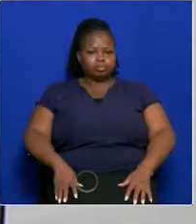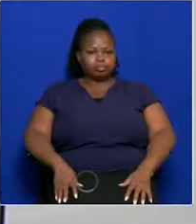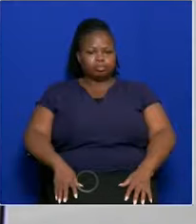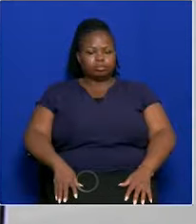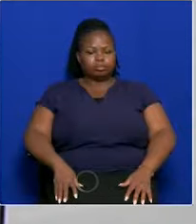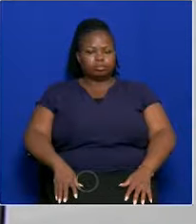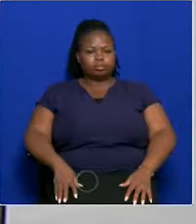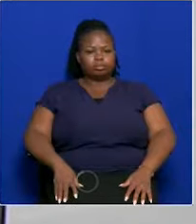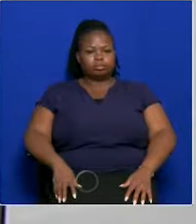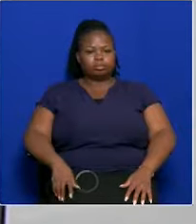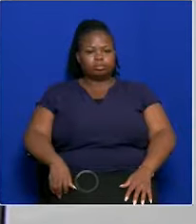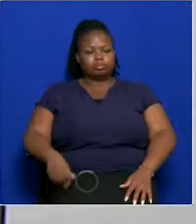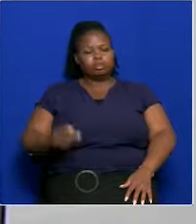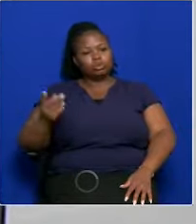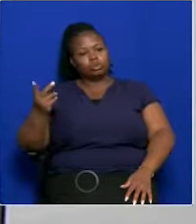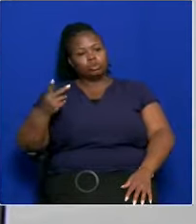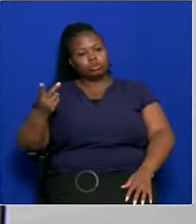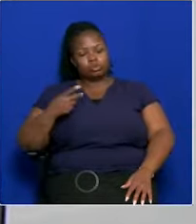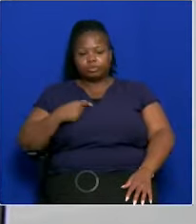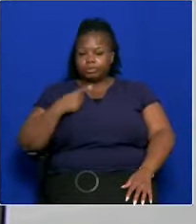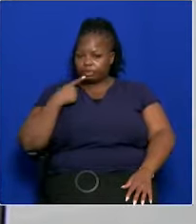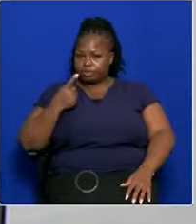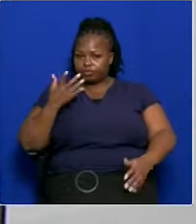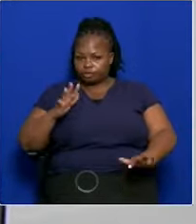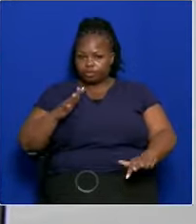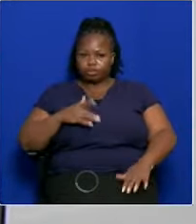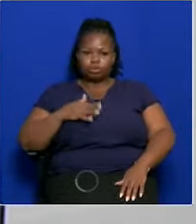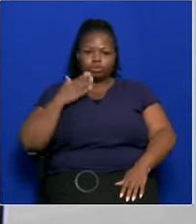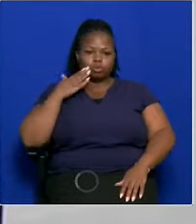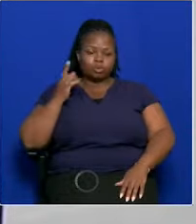it was indicated when I went to the service provider,